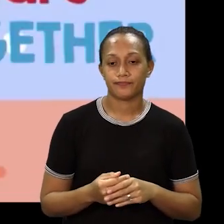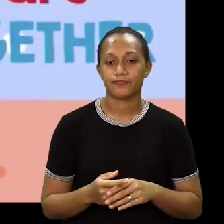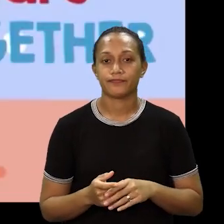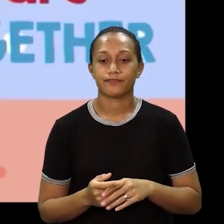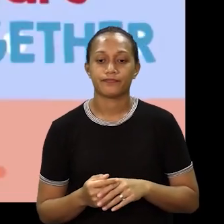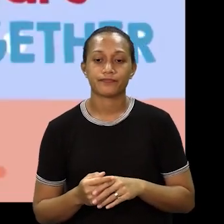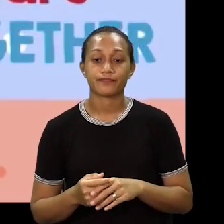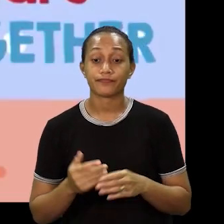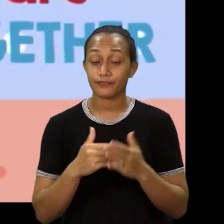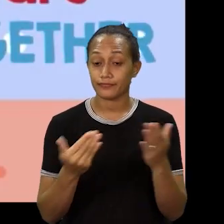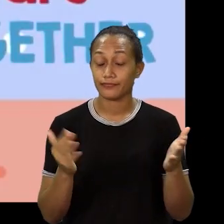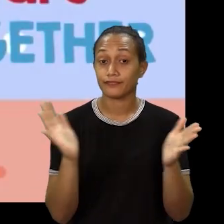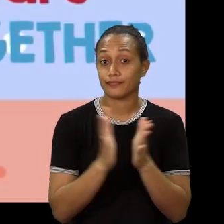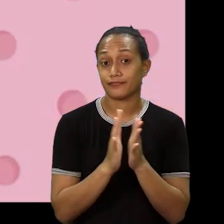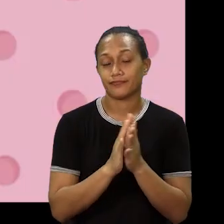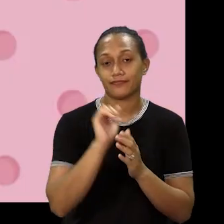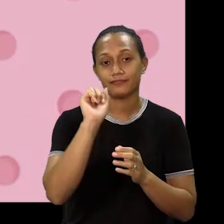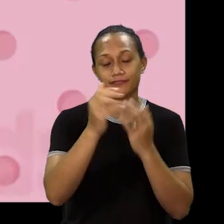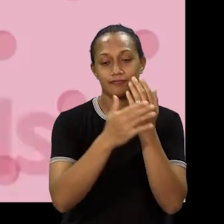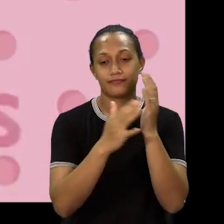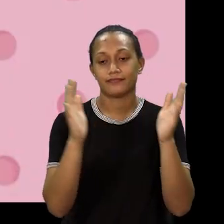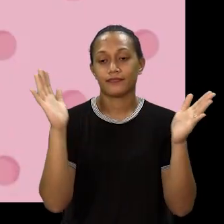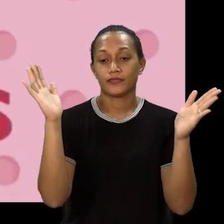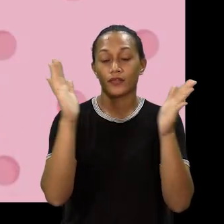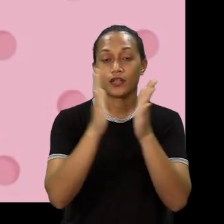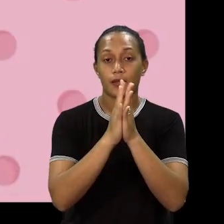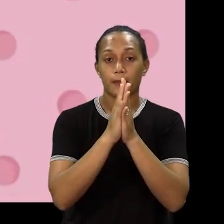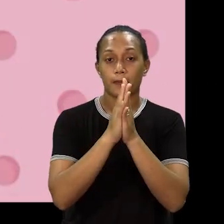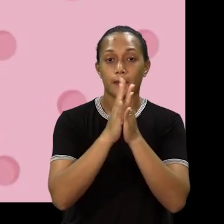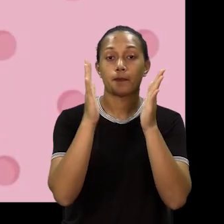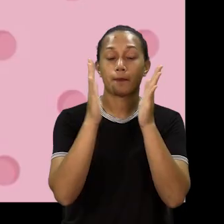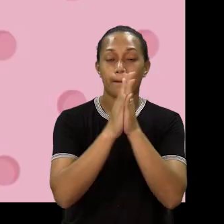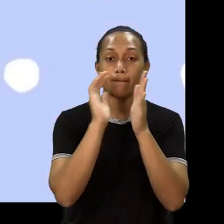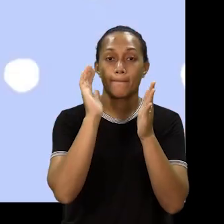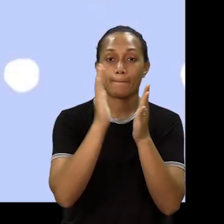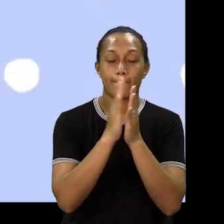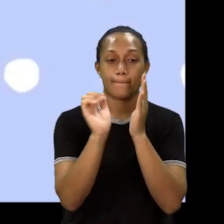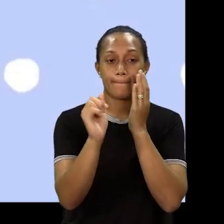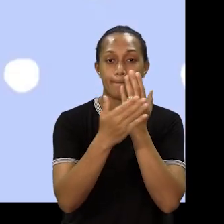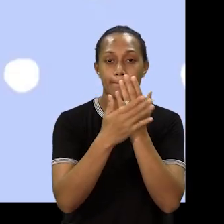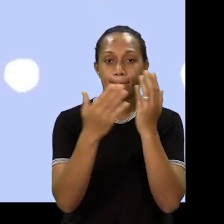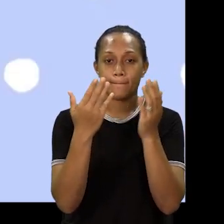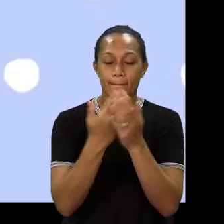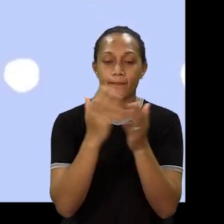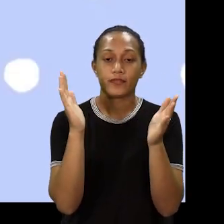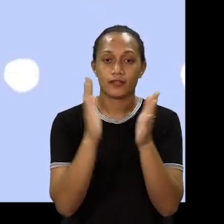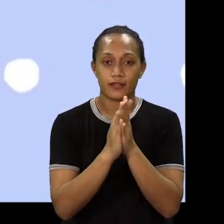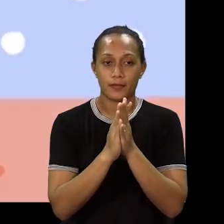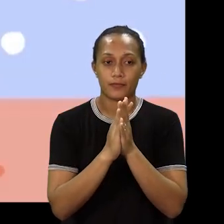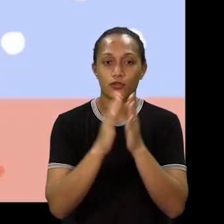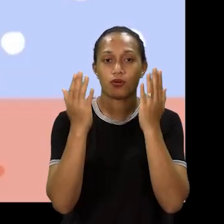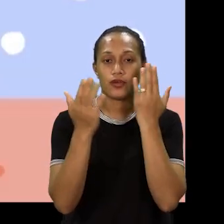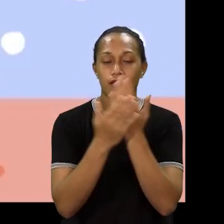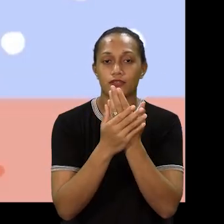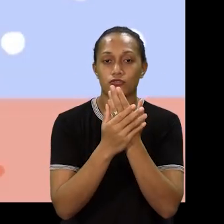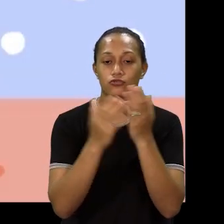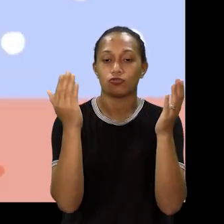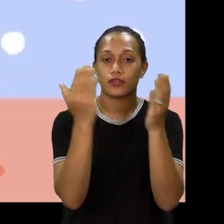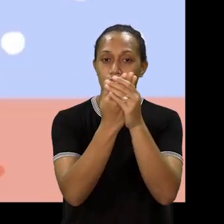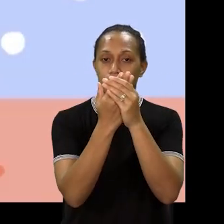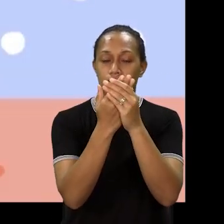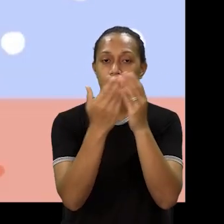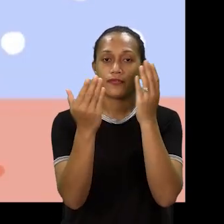ears together. Now clap your hands. Clap, clap, clap